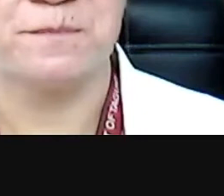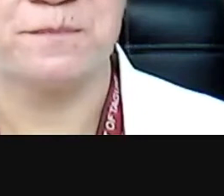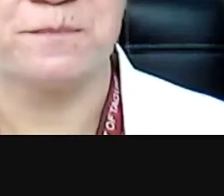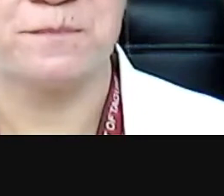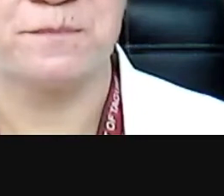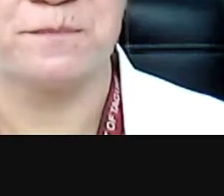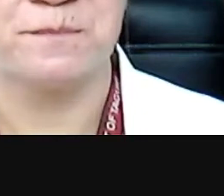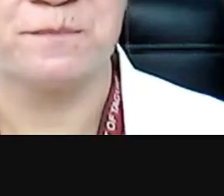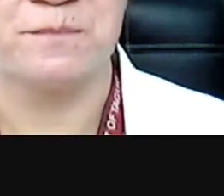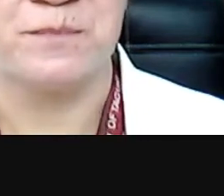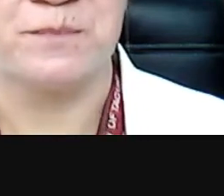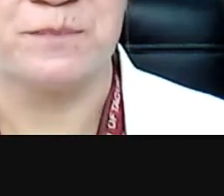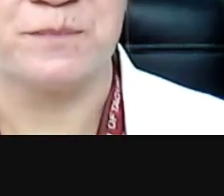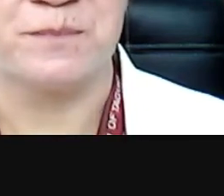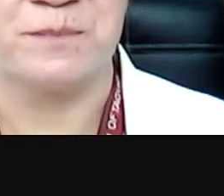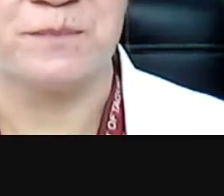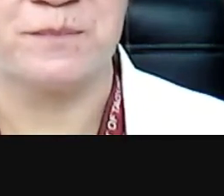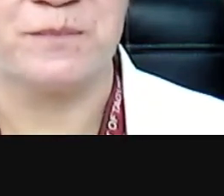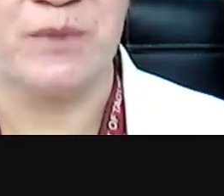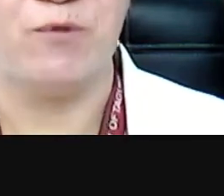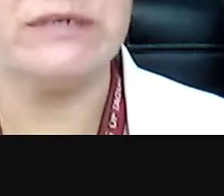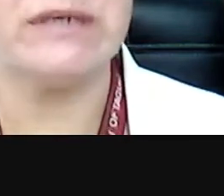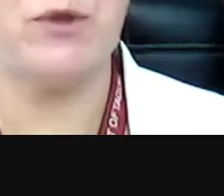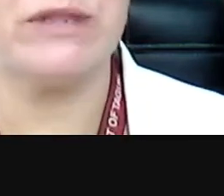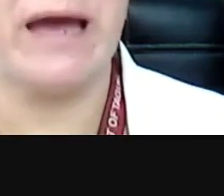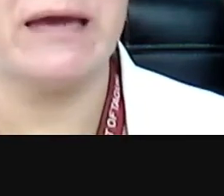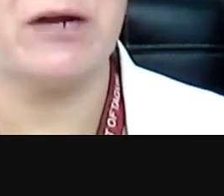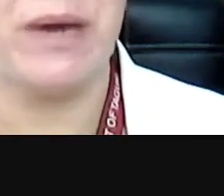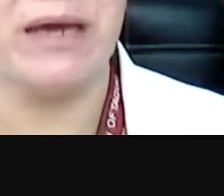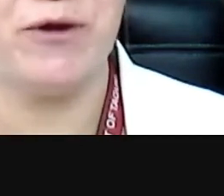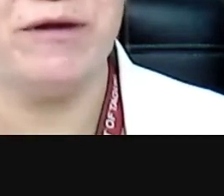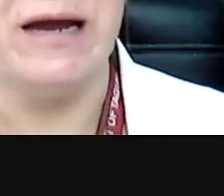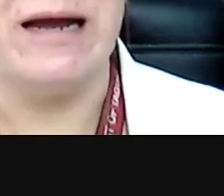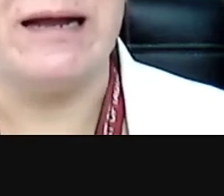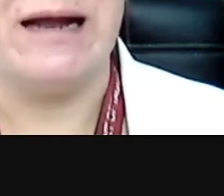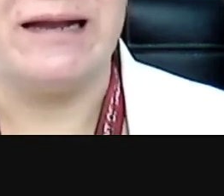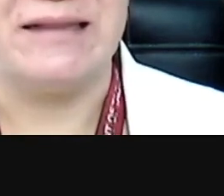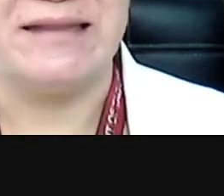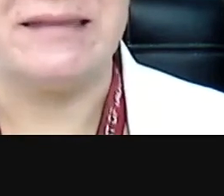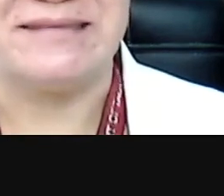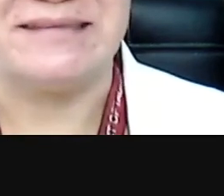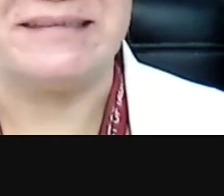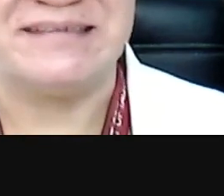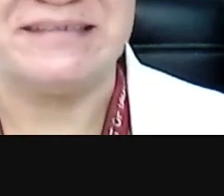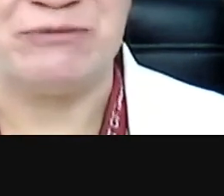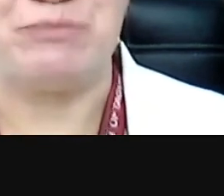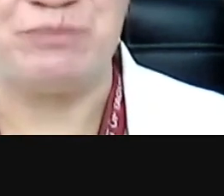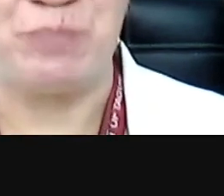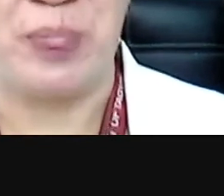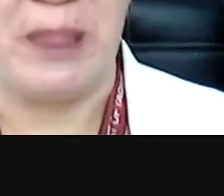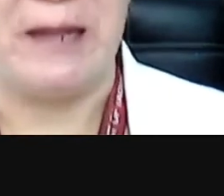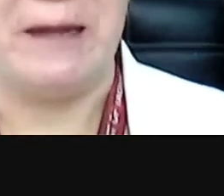COVID pandemic situation. We are excited about that. So, I just have to thank our mayor. 81,000. oo,